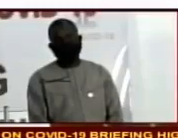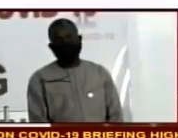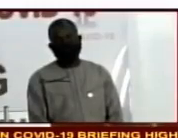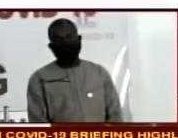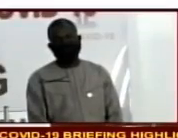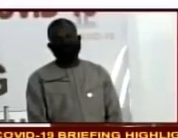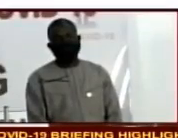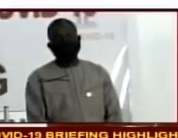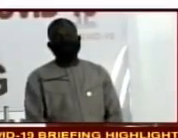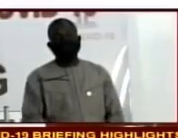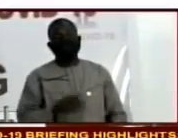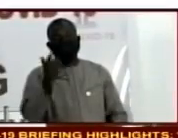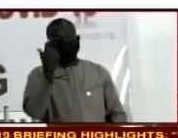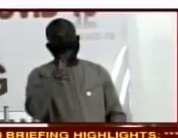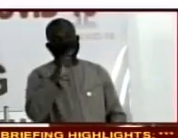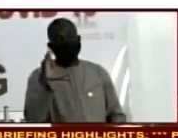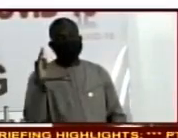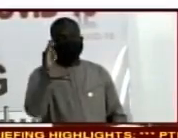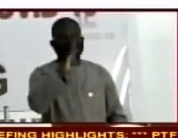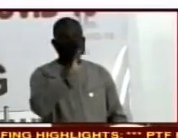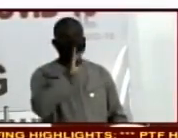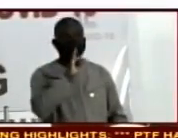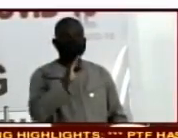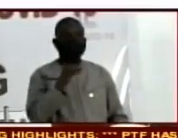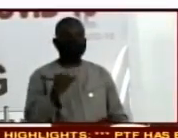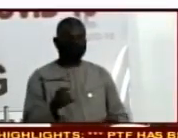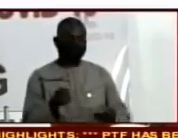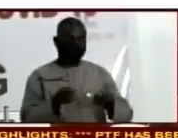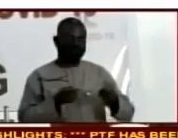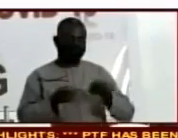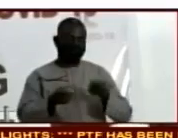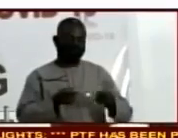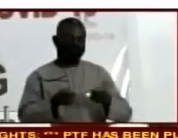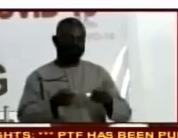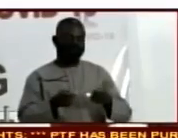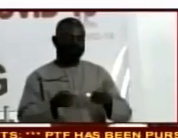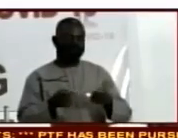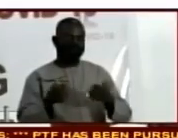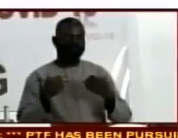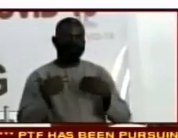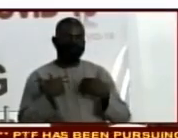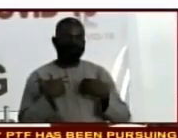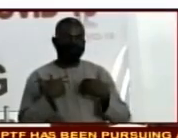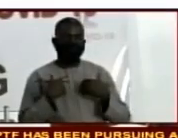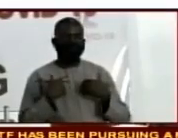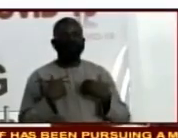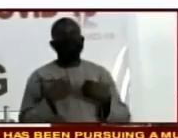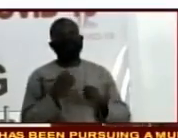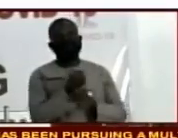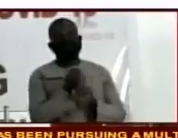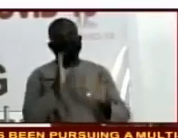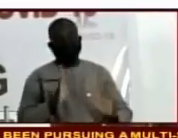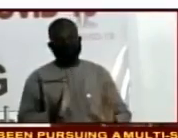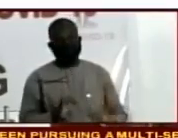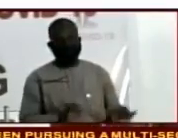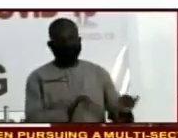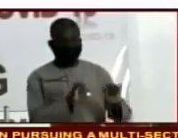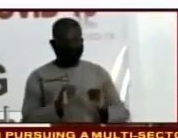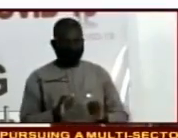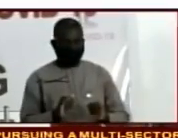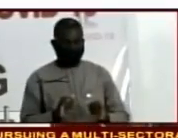regulated and very coordinated and has set standards that must be